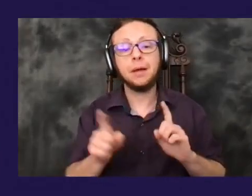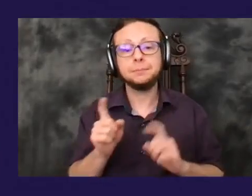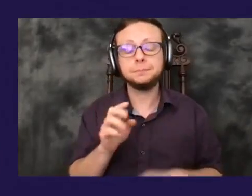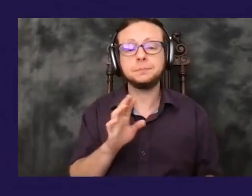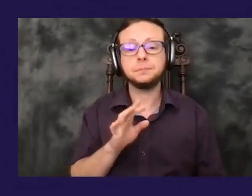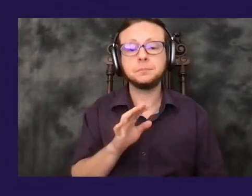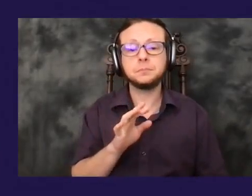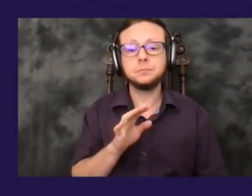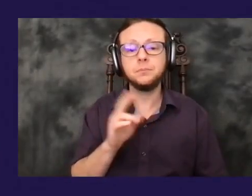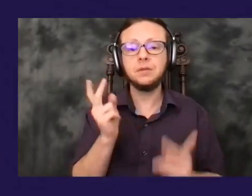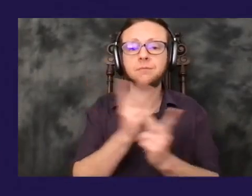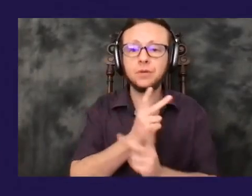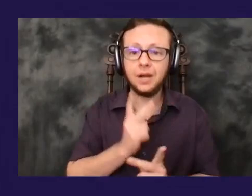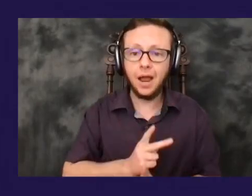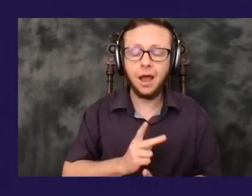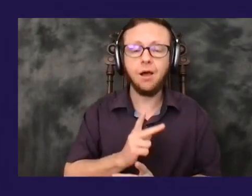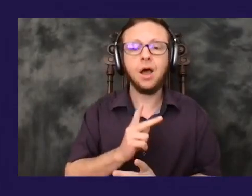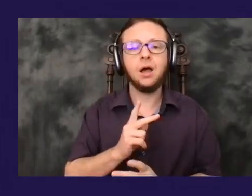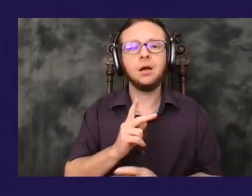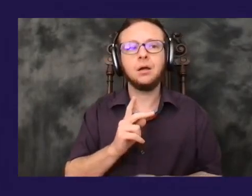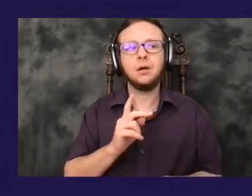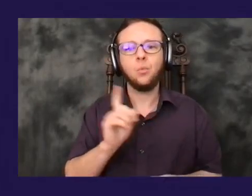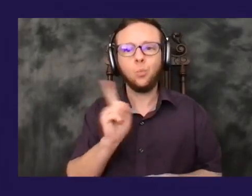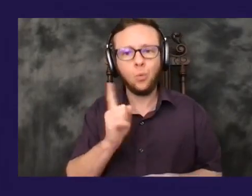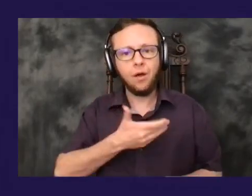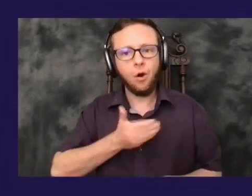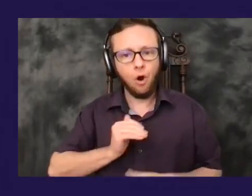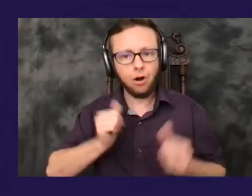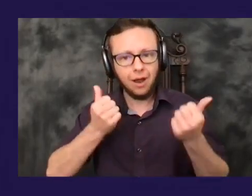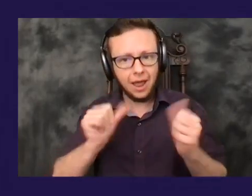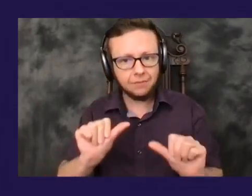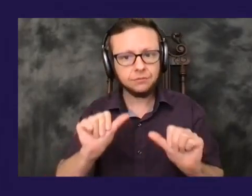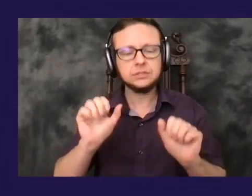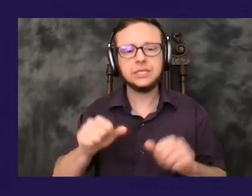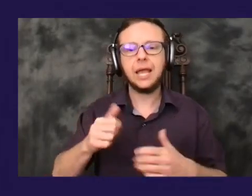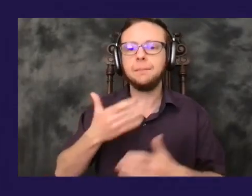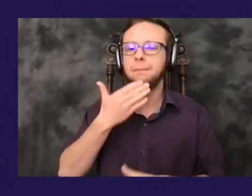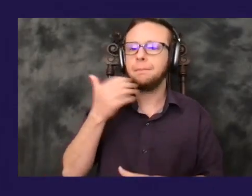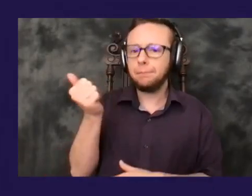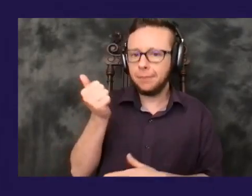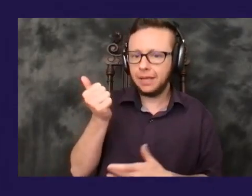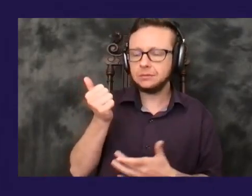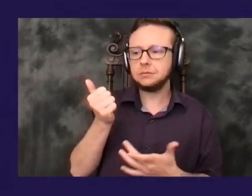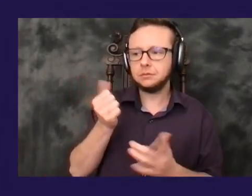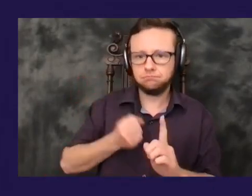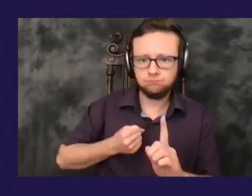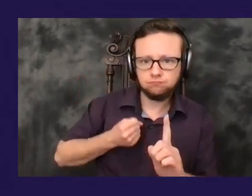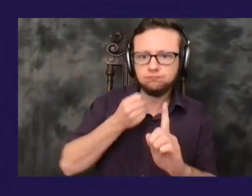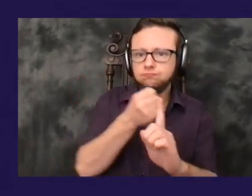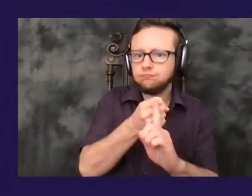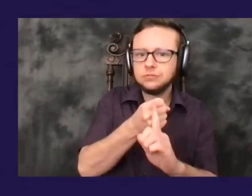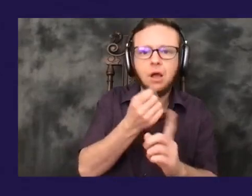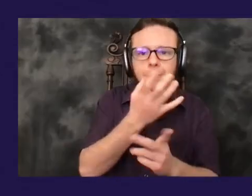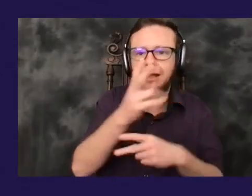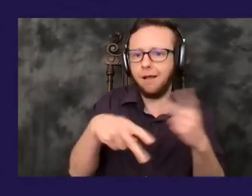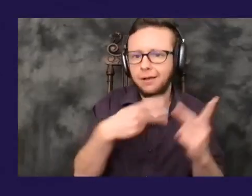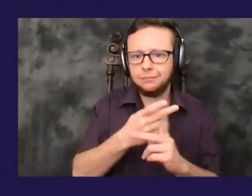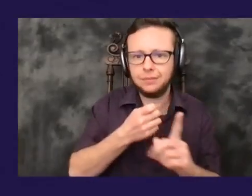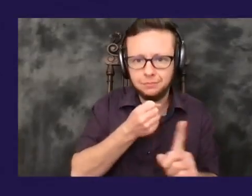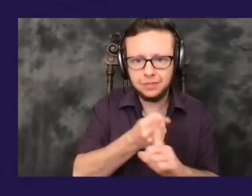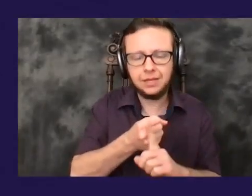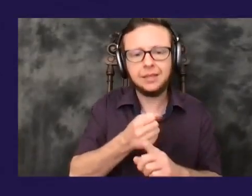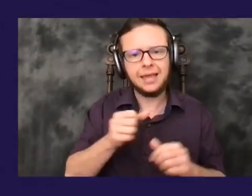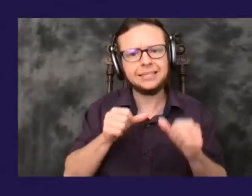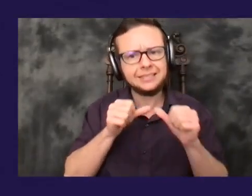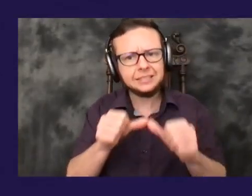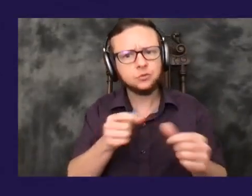where our efforts can best have some sort of impact, that continues to be a struggle,